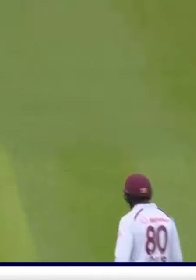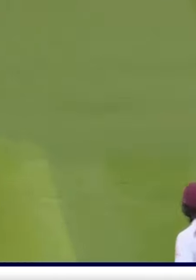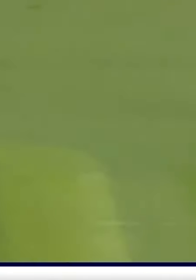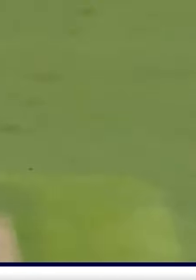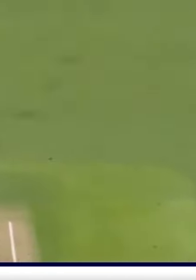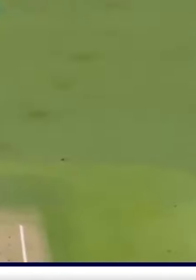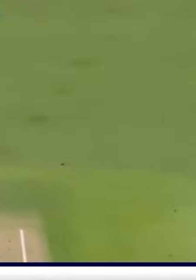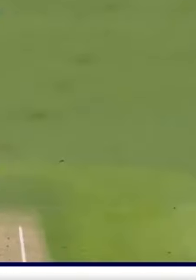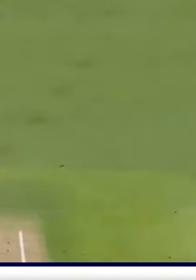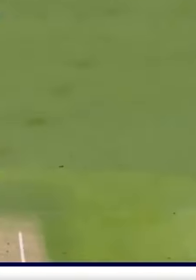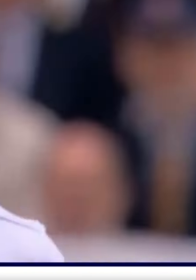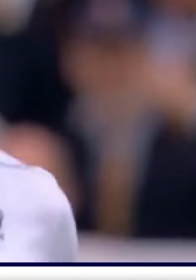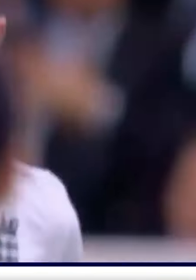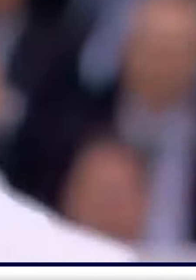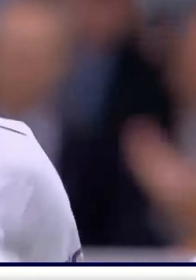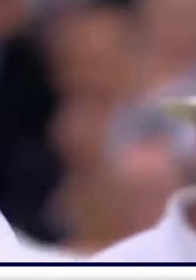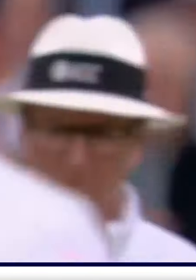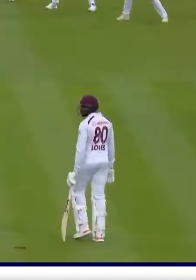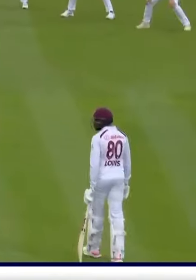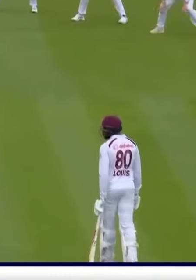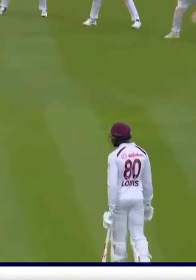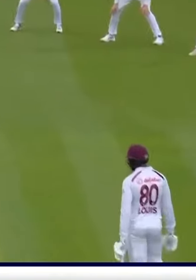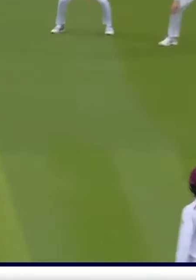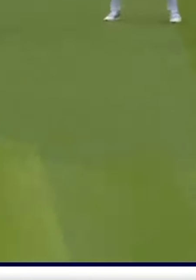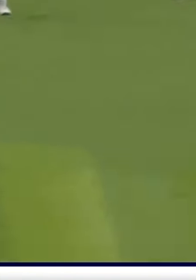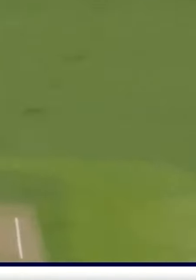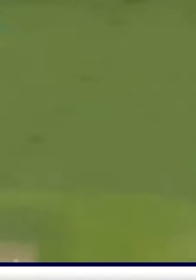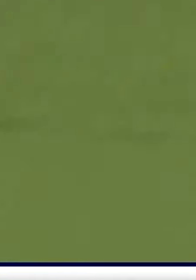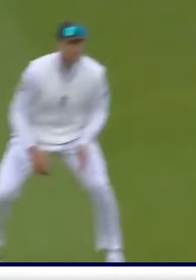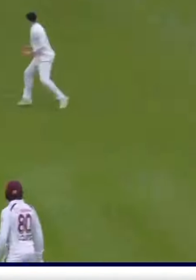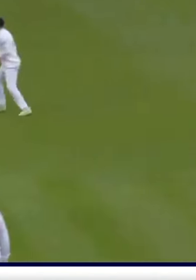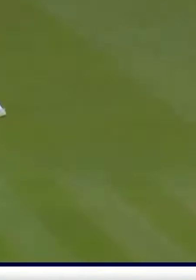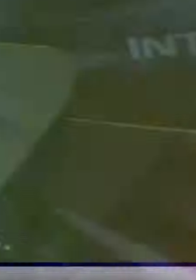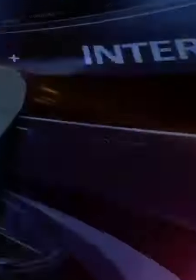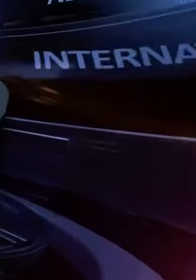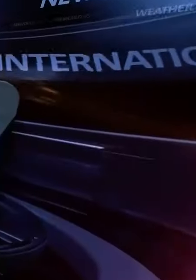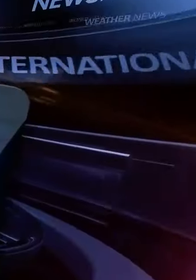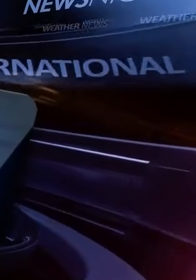an unchanged 11 in hope of levelling the Test series with England.